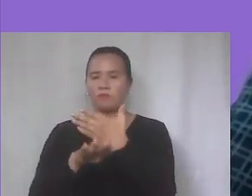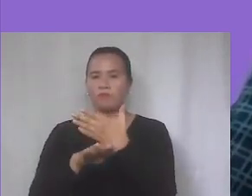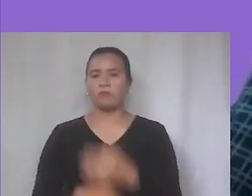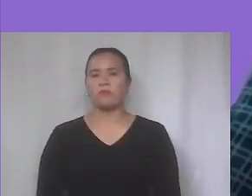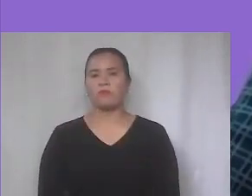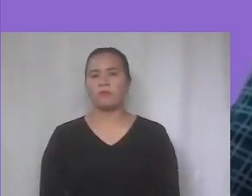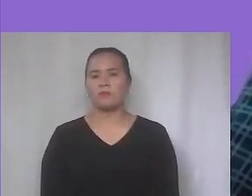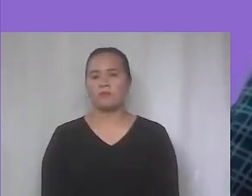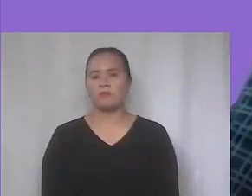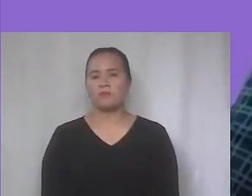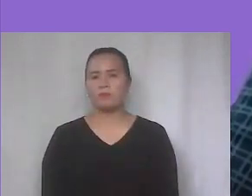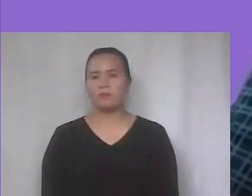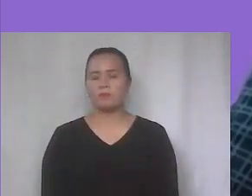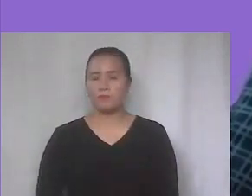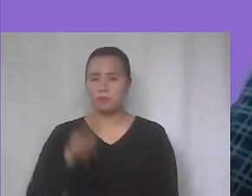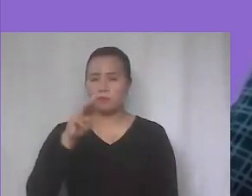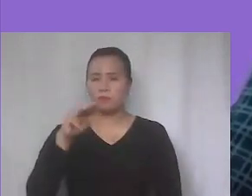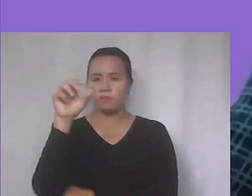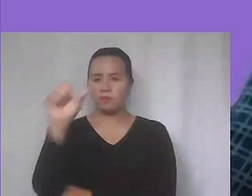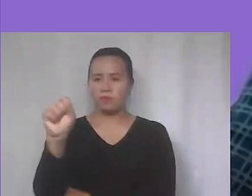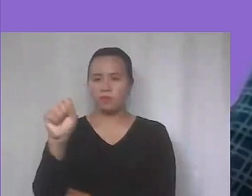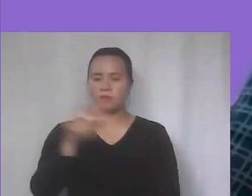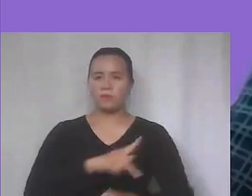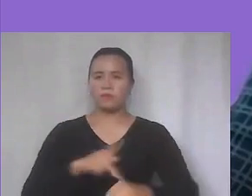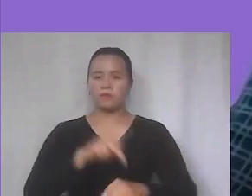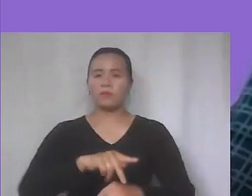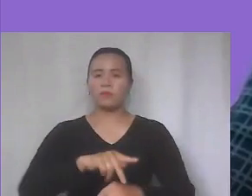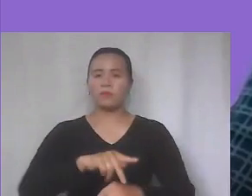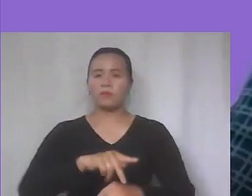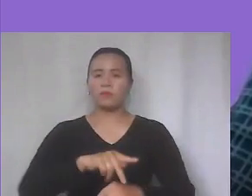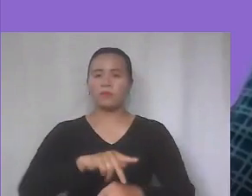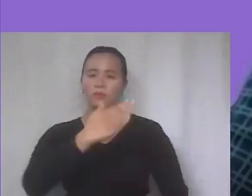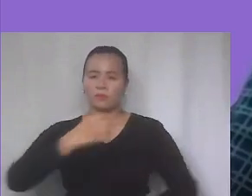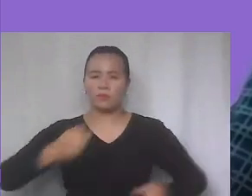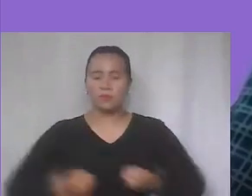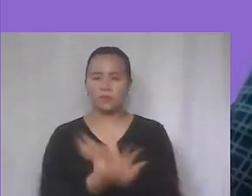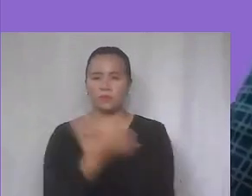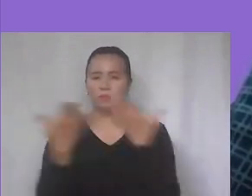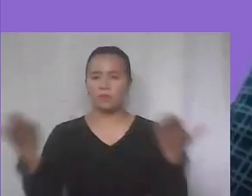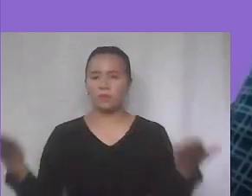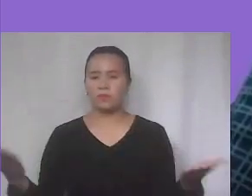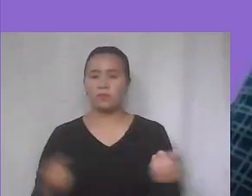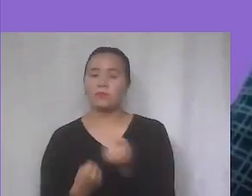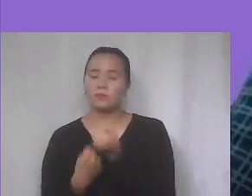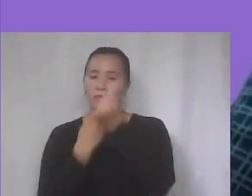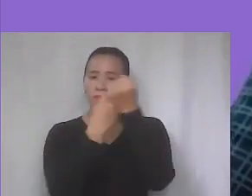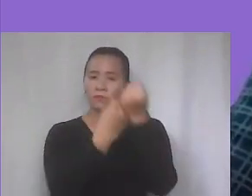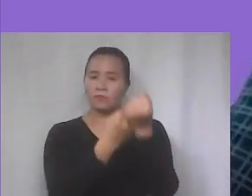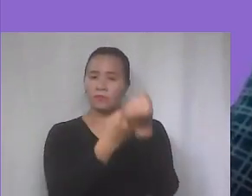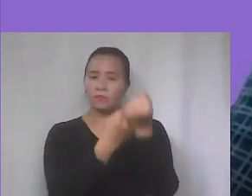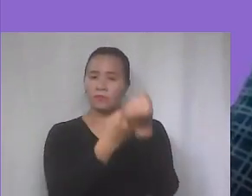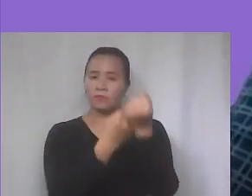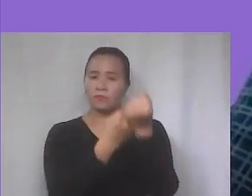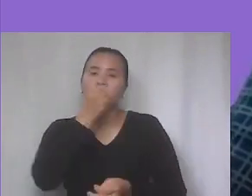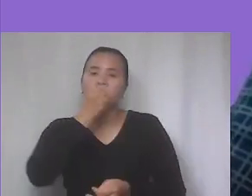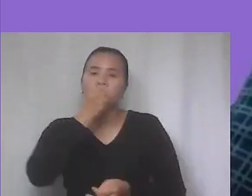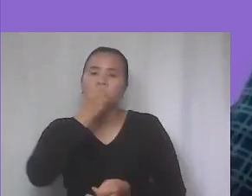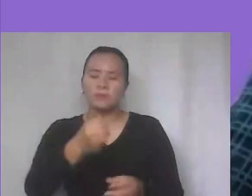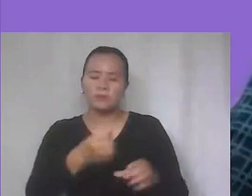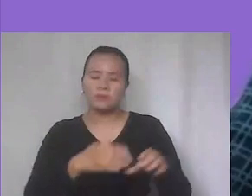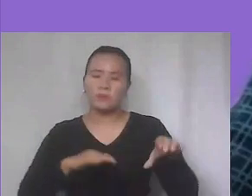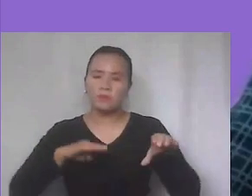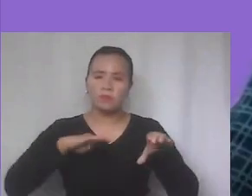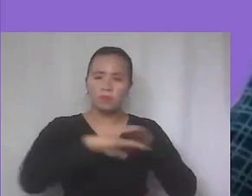The Microsoft Philippines commitment to provide support to making sure that an accessibility features of